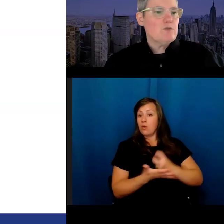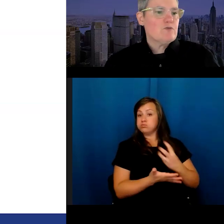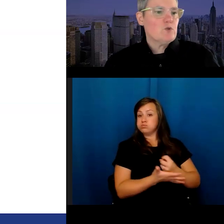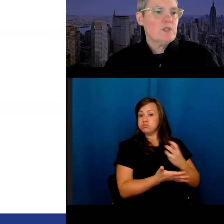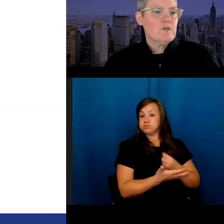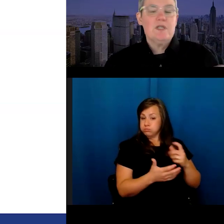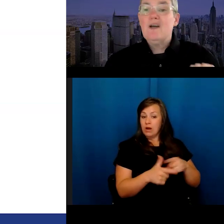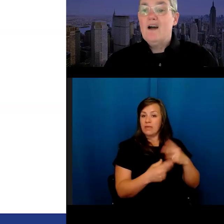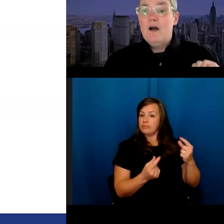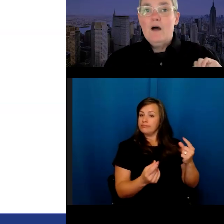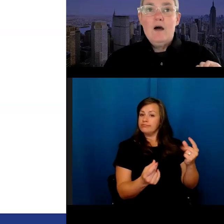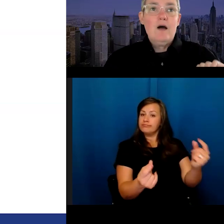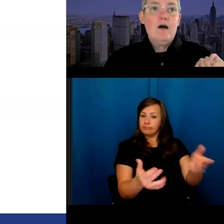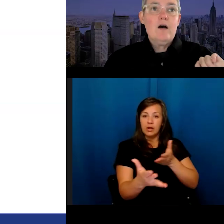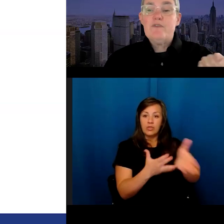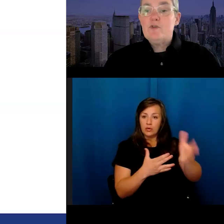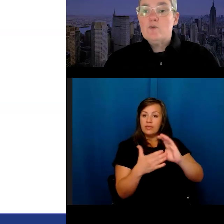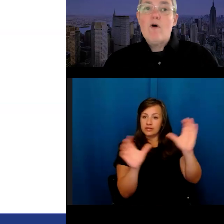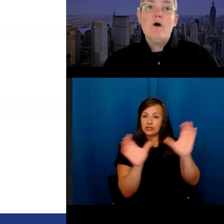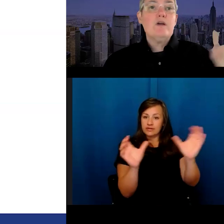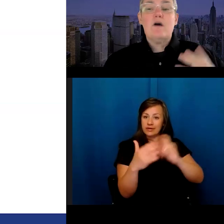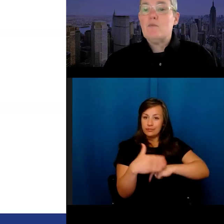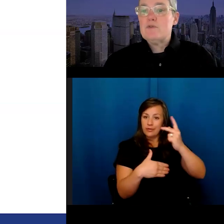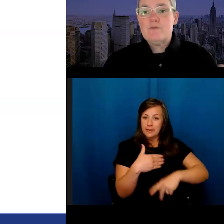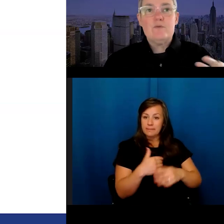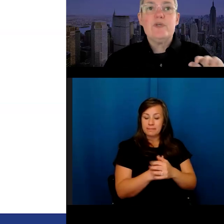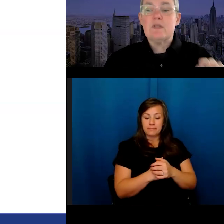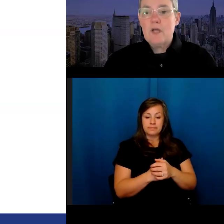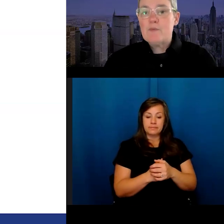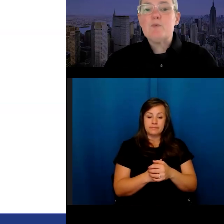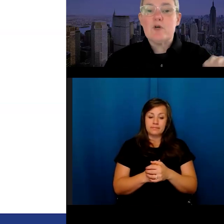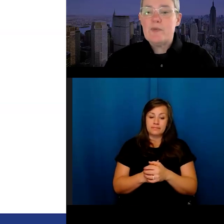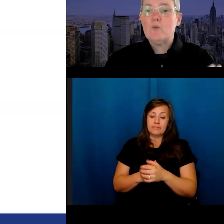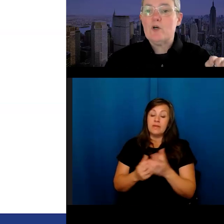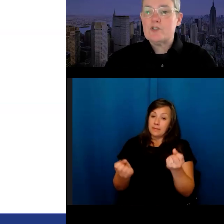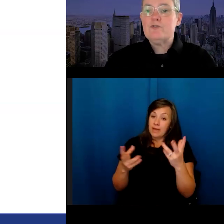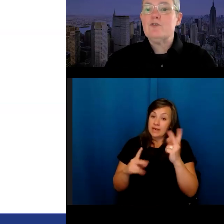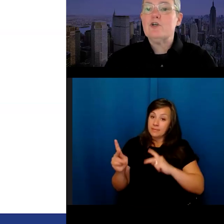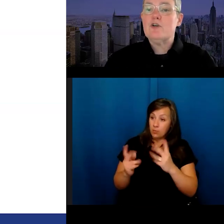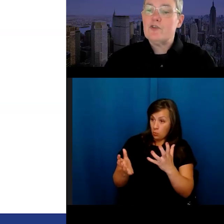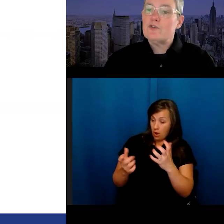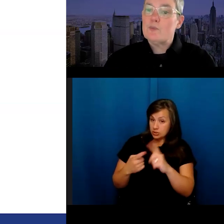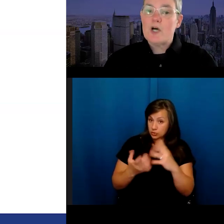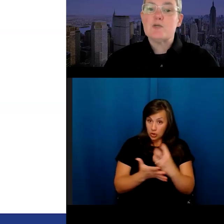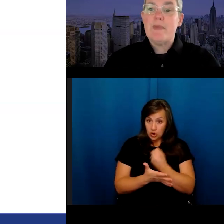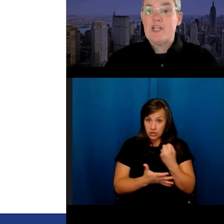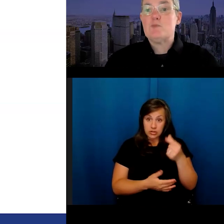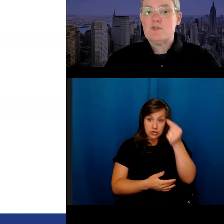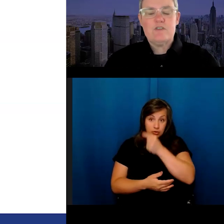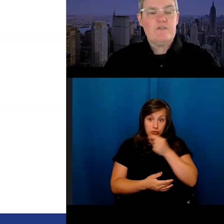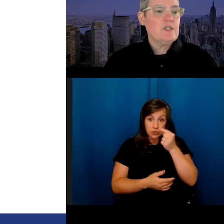certificates to move through quickly. If you aren't, we have a lot of people who come in and want to earn the Google